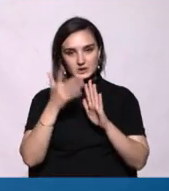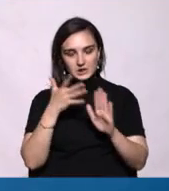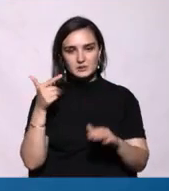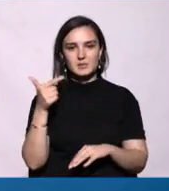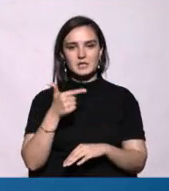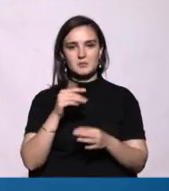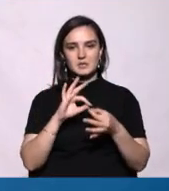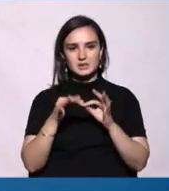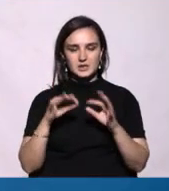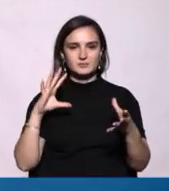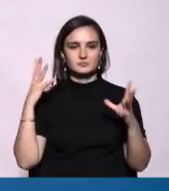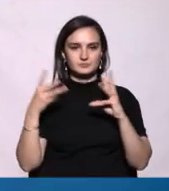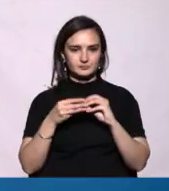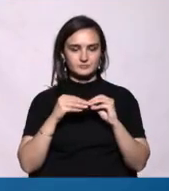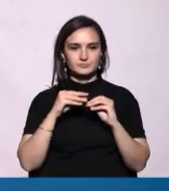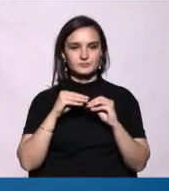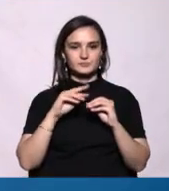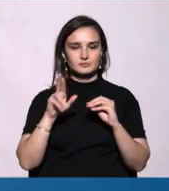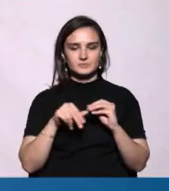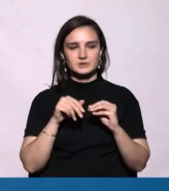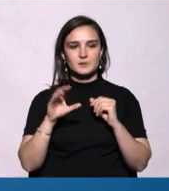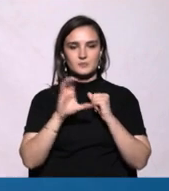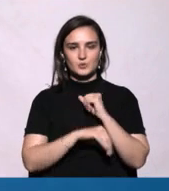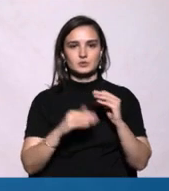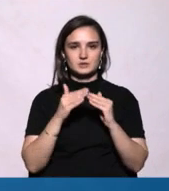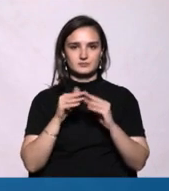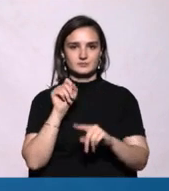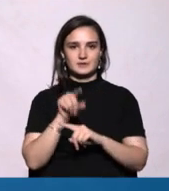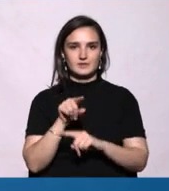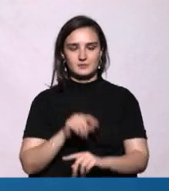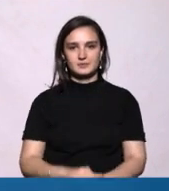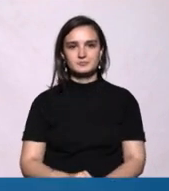summing up, and our favorite part, homework.